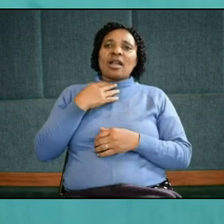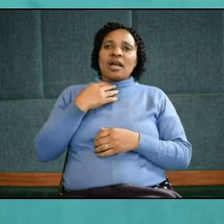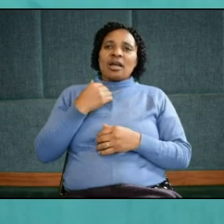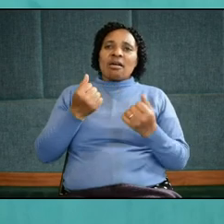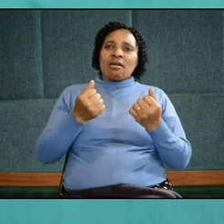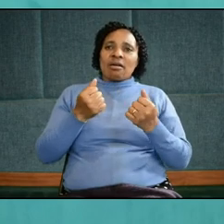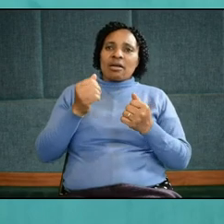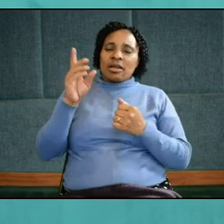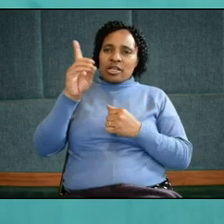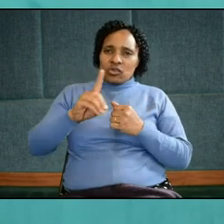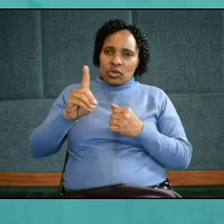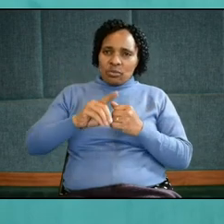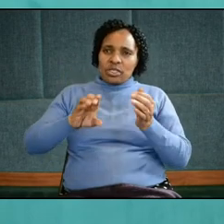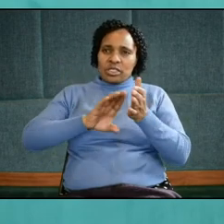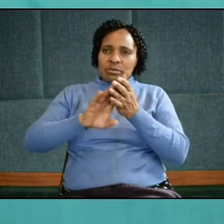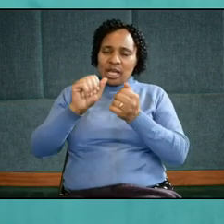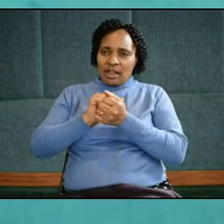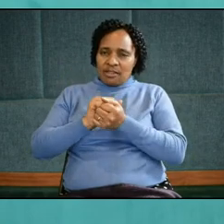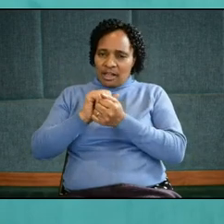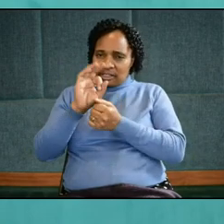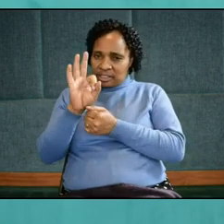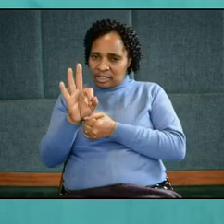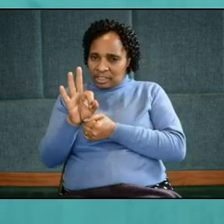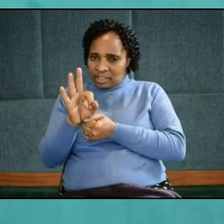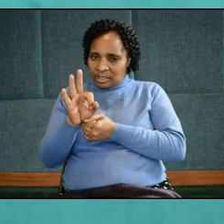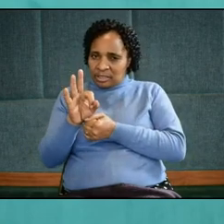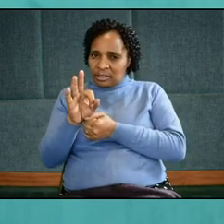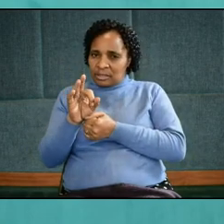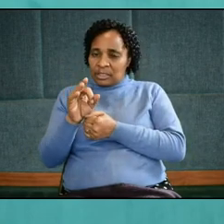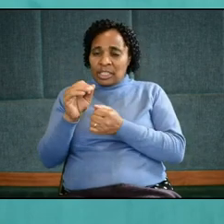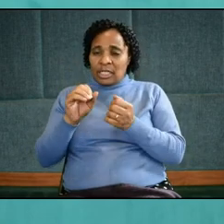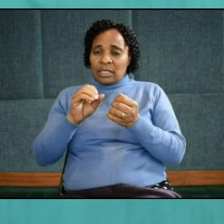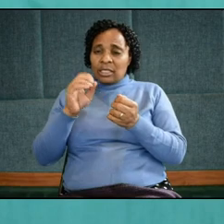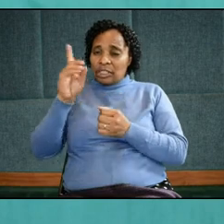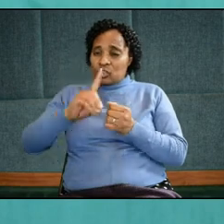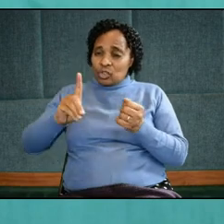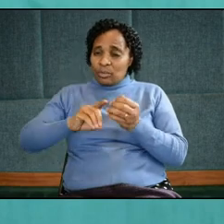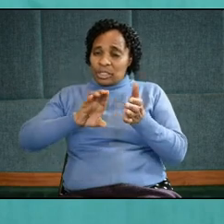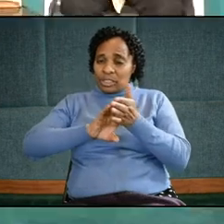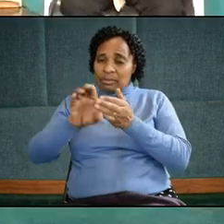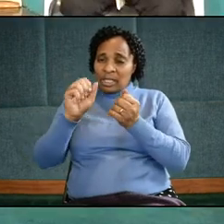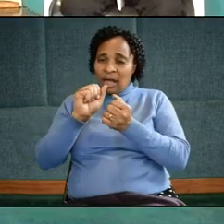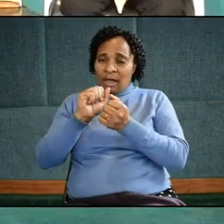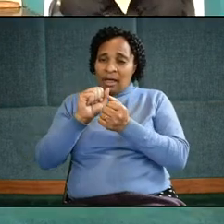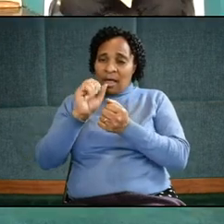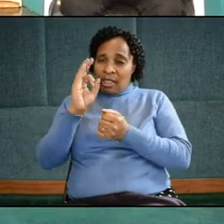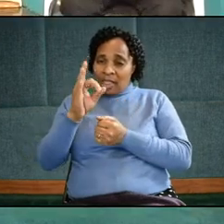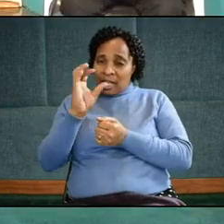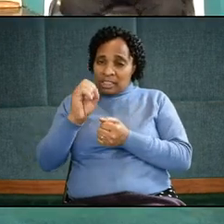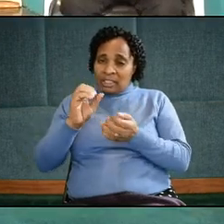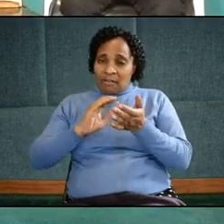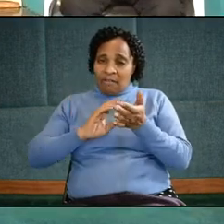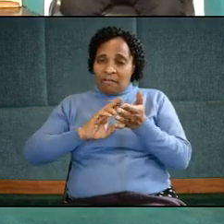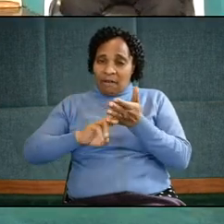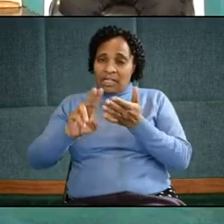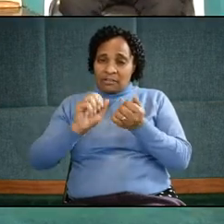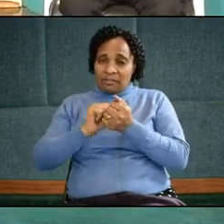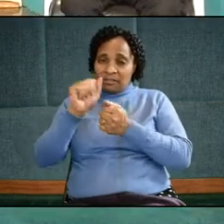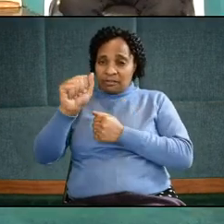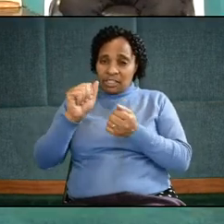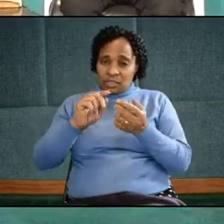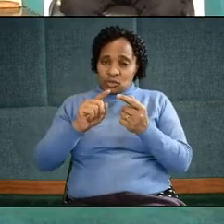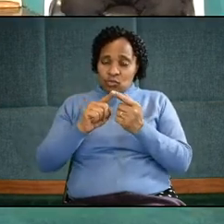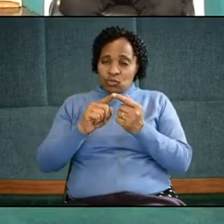us Deuteronomy chapter 30. Deuteronomy chapter 30, verse 15 to 18. Deuteronomy